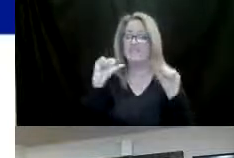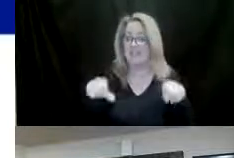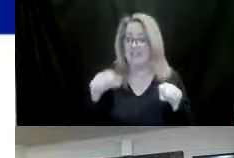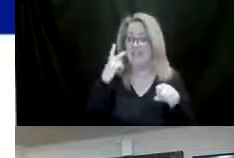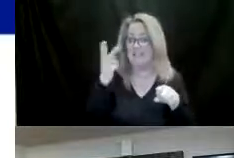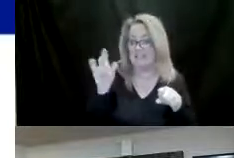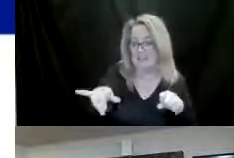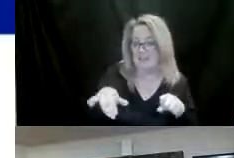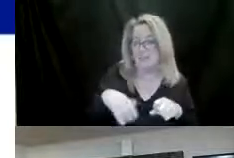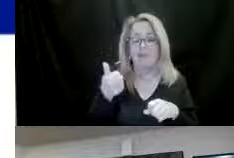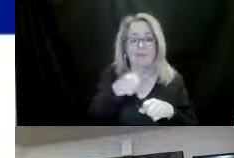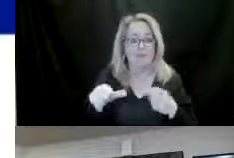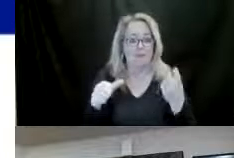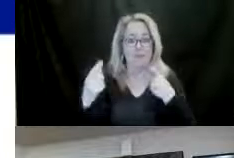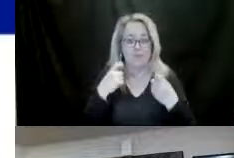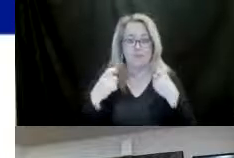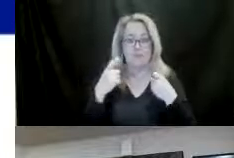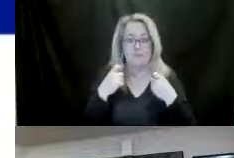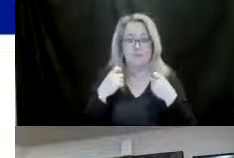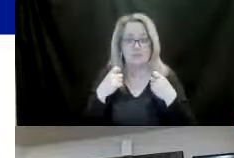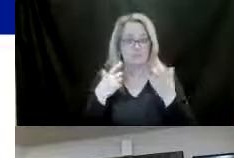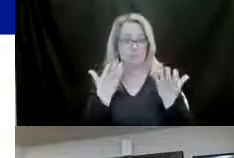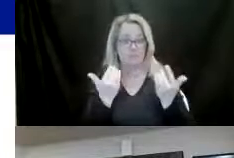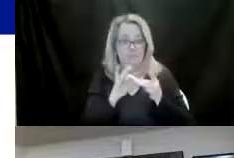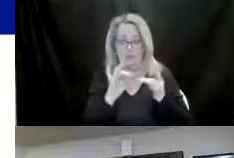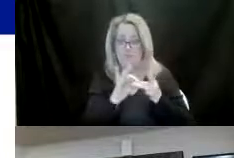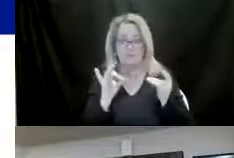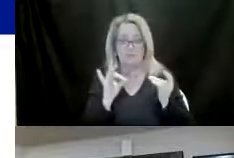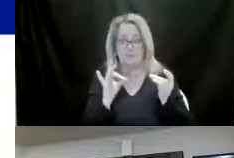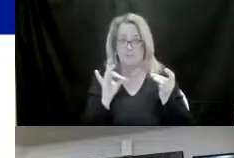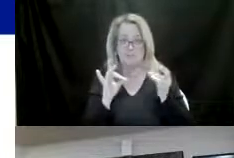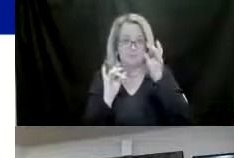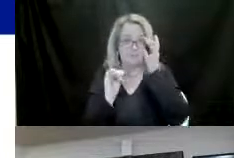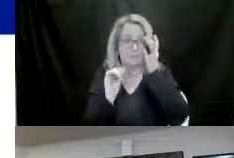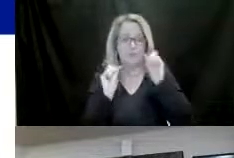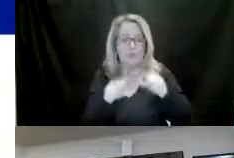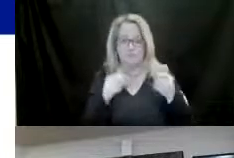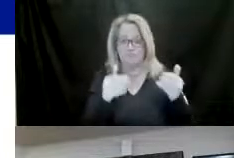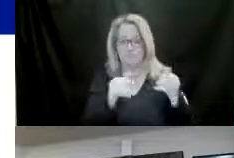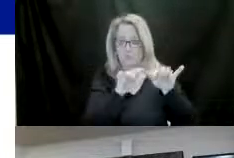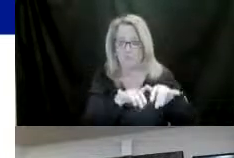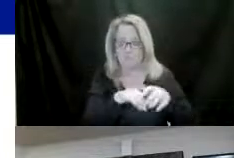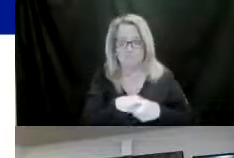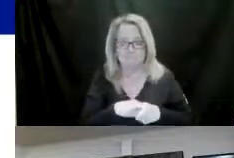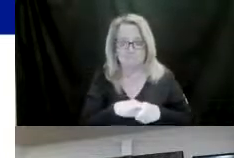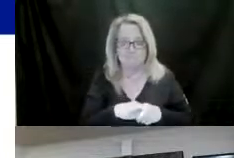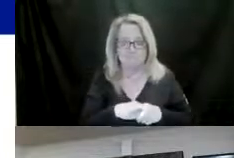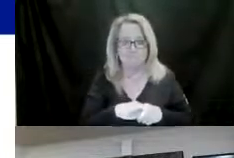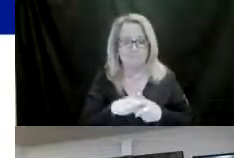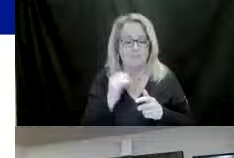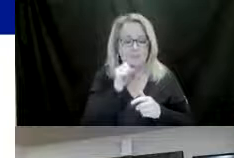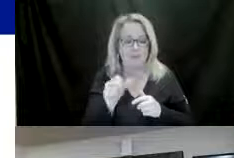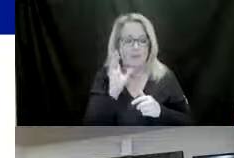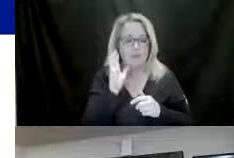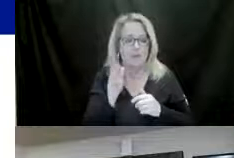If there are any questions on those, I am open, or comments, I am open to hearing those. If not, we'll go